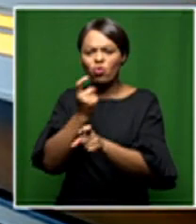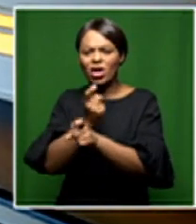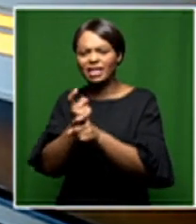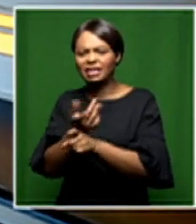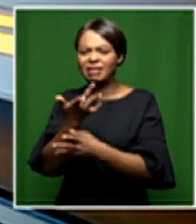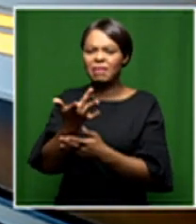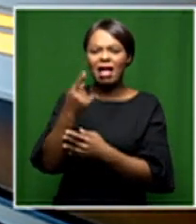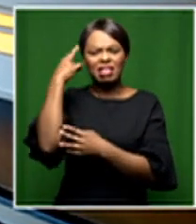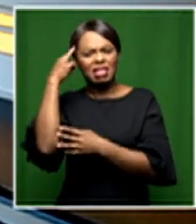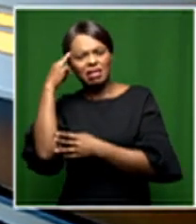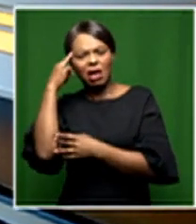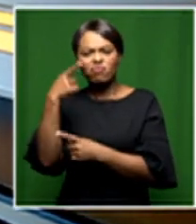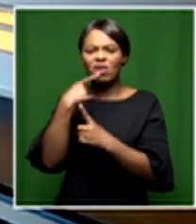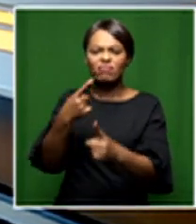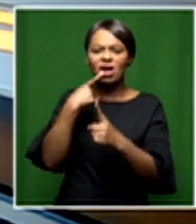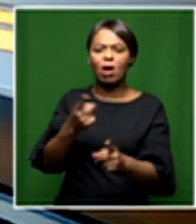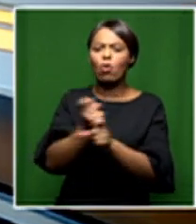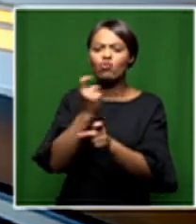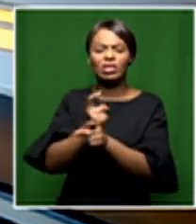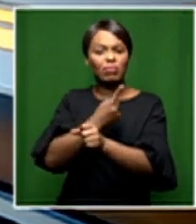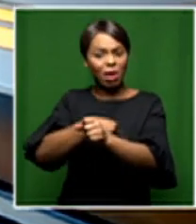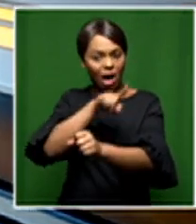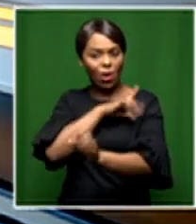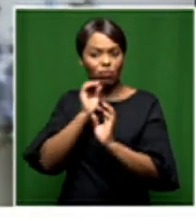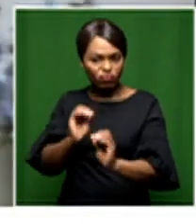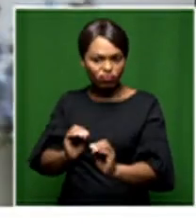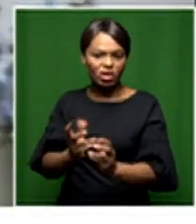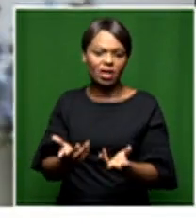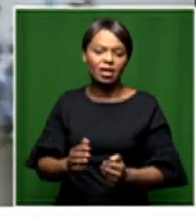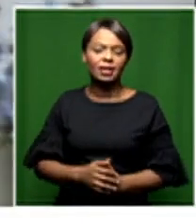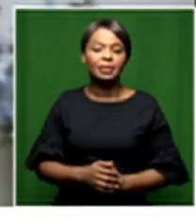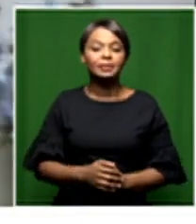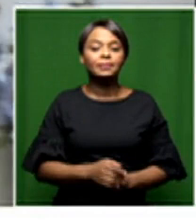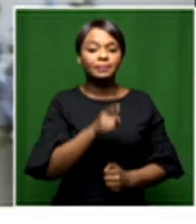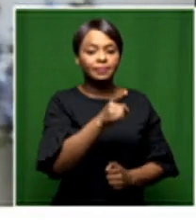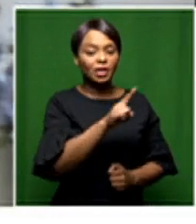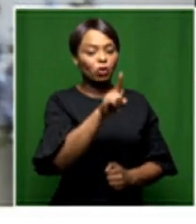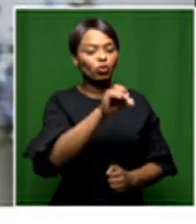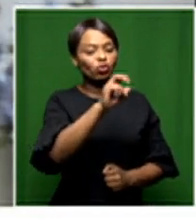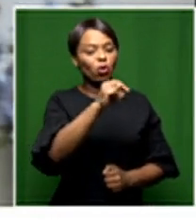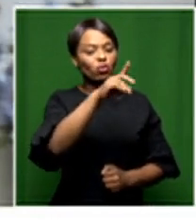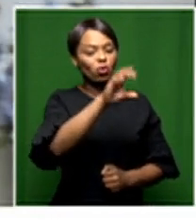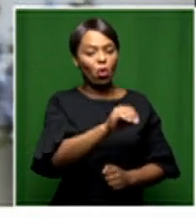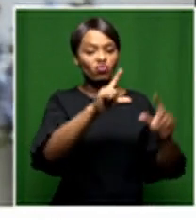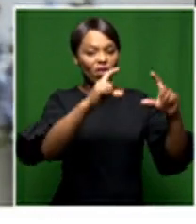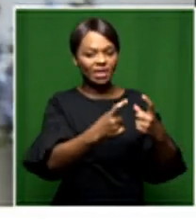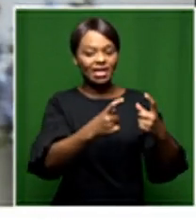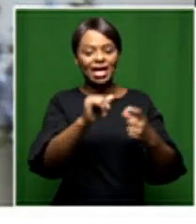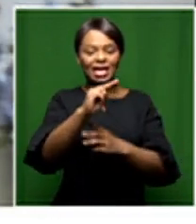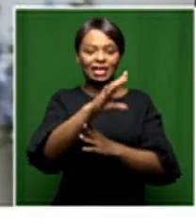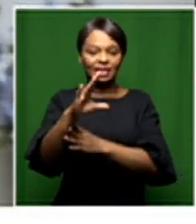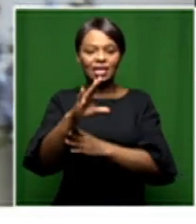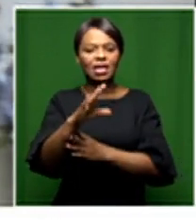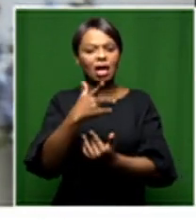powerful. Yes, indeed. That resistance against Zondo Commission from that level in ANC was